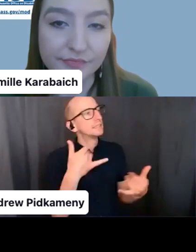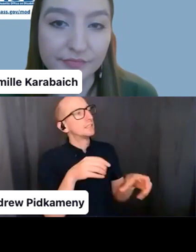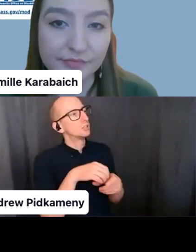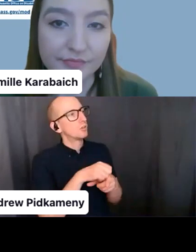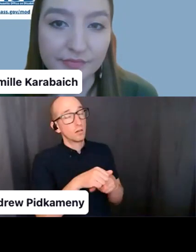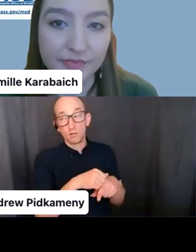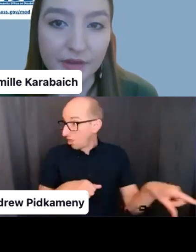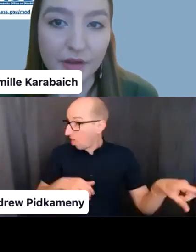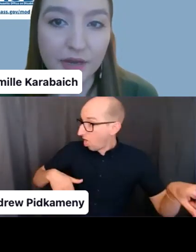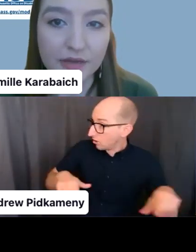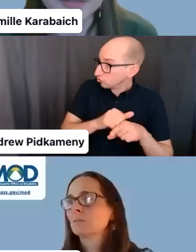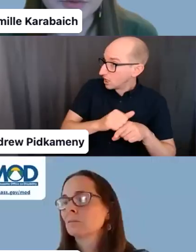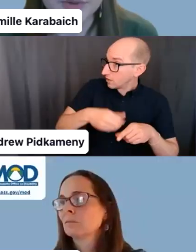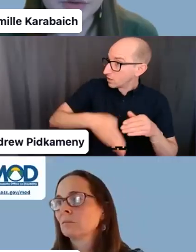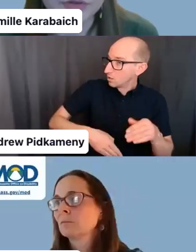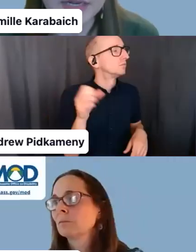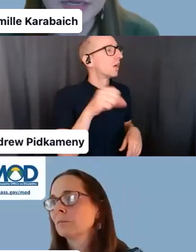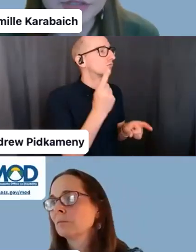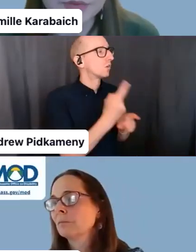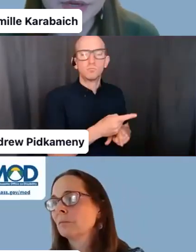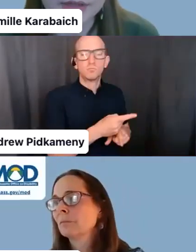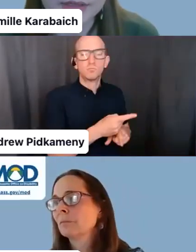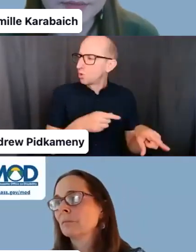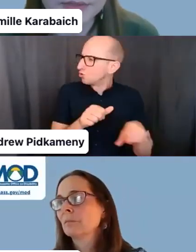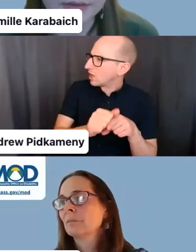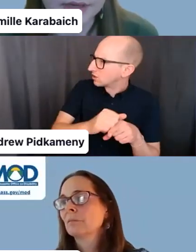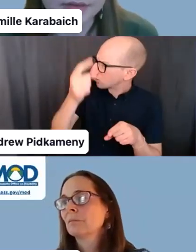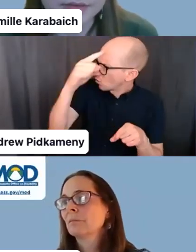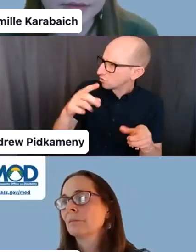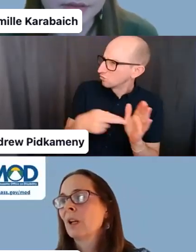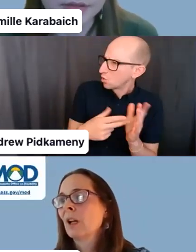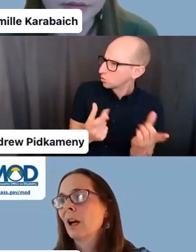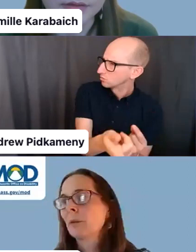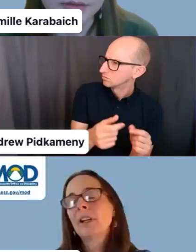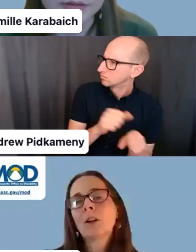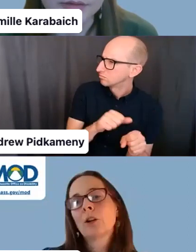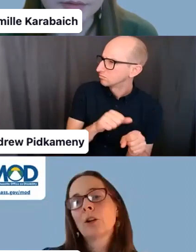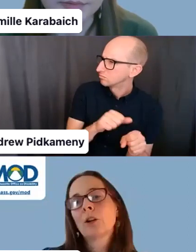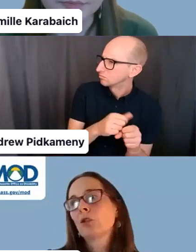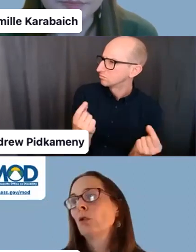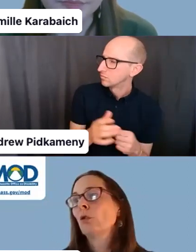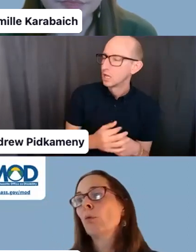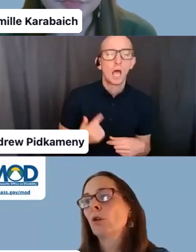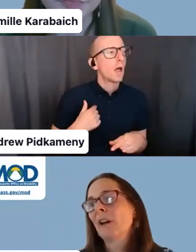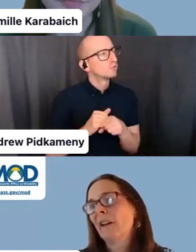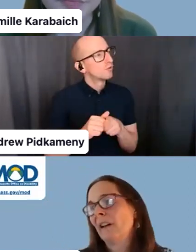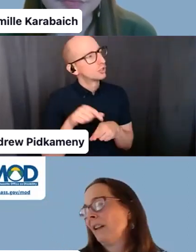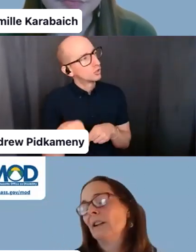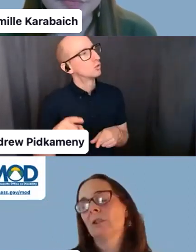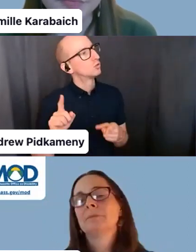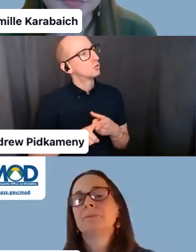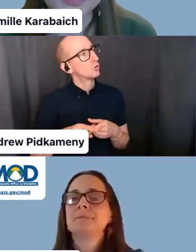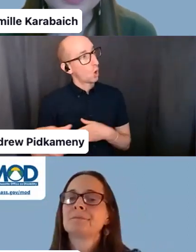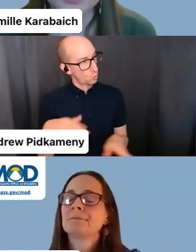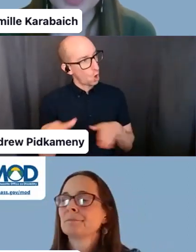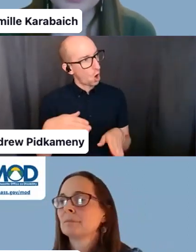Yeah, Okay, so what are you training it to do here at this facility? I'm training her to walk